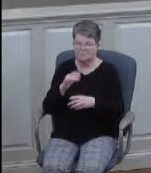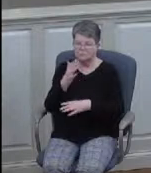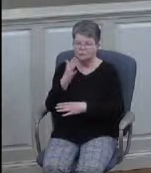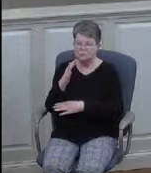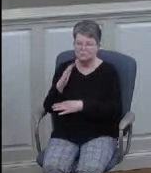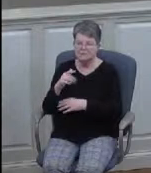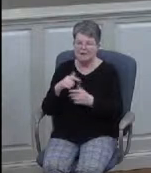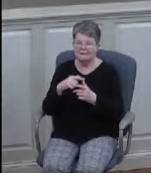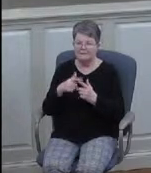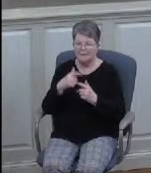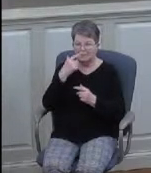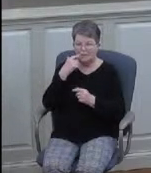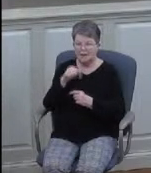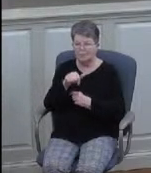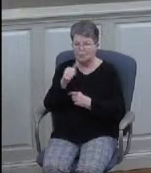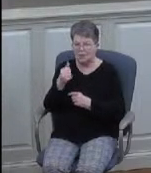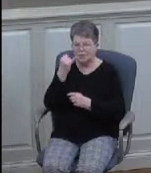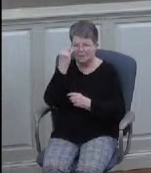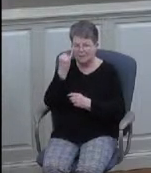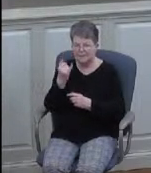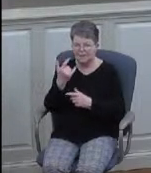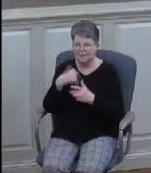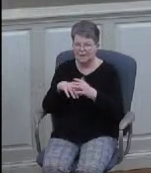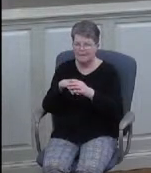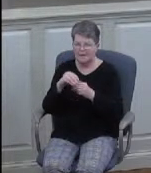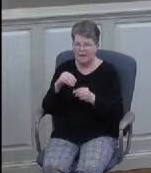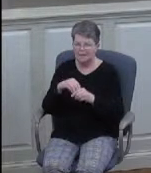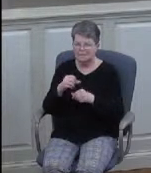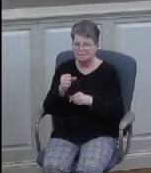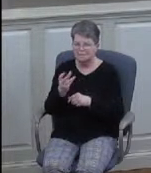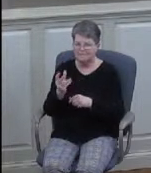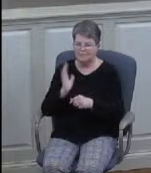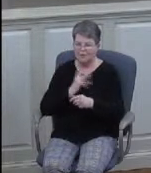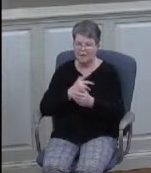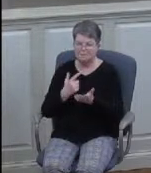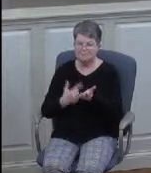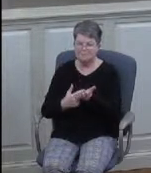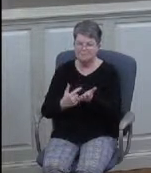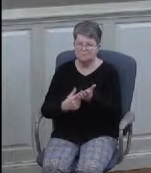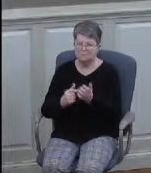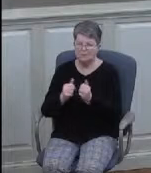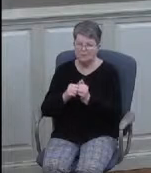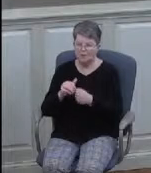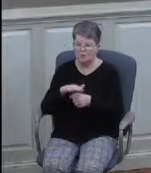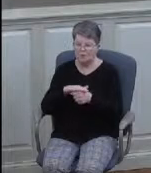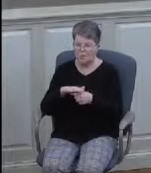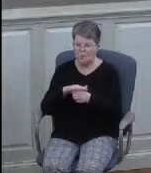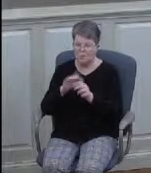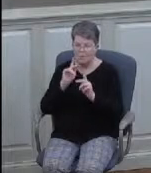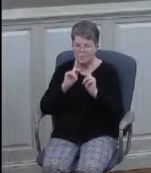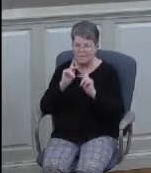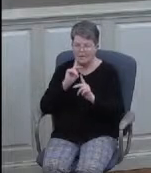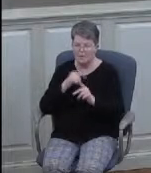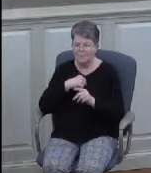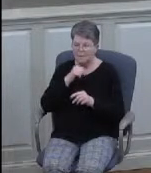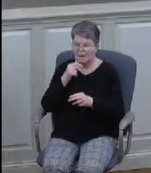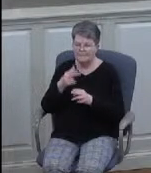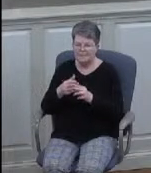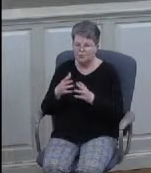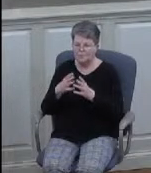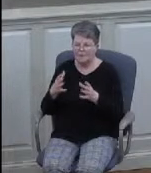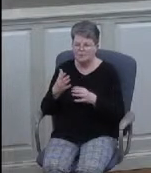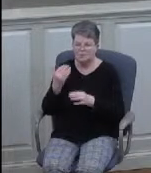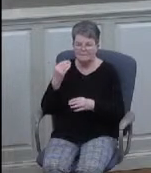another idea that came out in several of our discussions with local folks, and we didn't get mention it much before, was